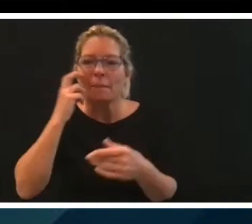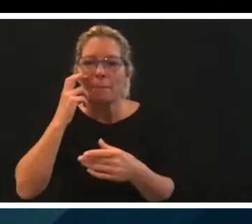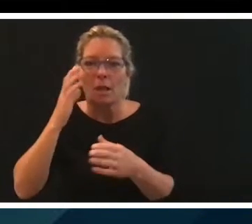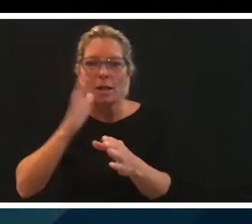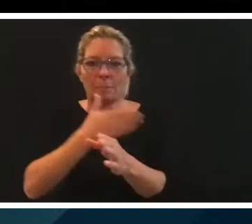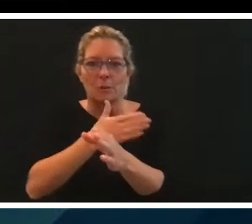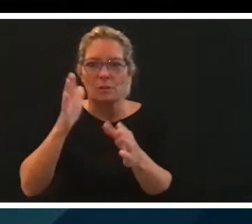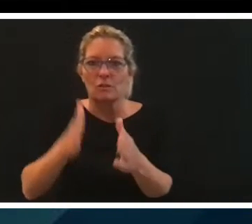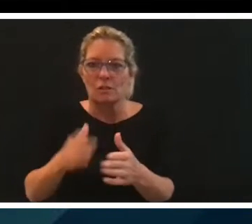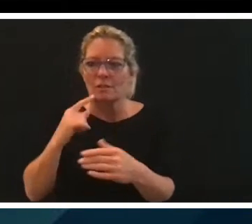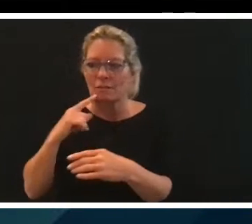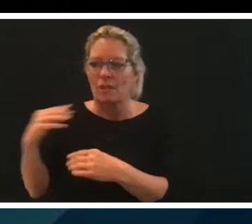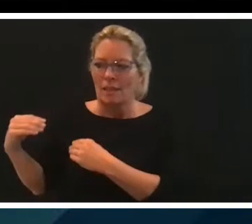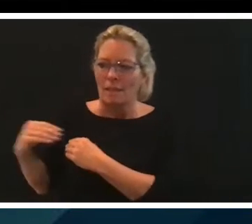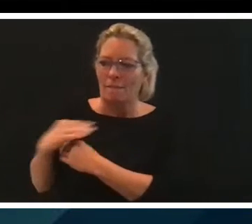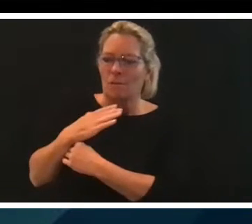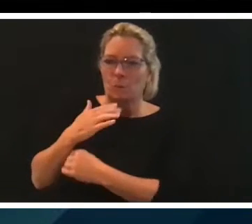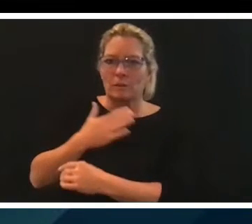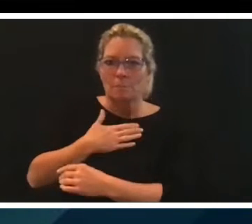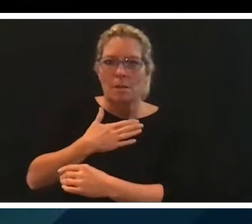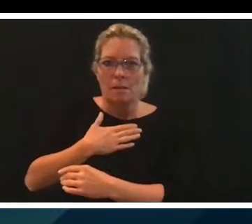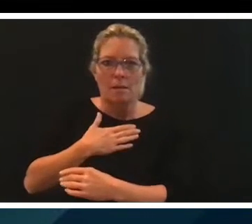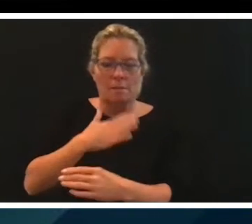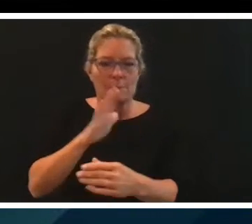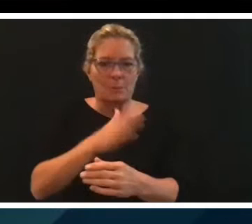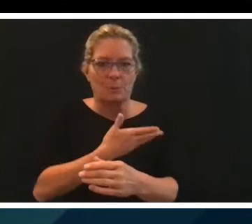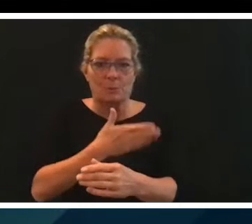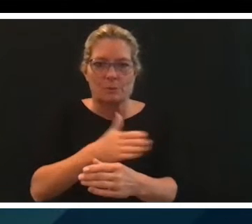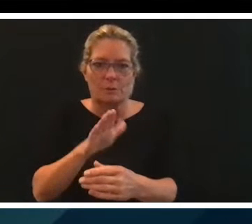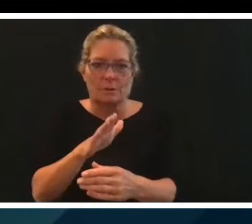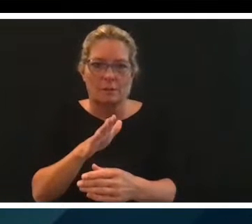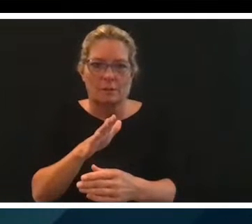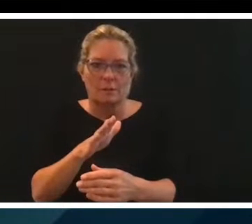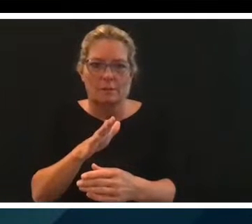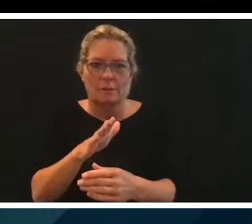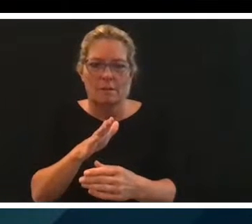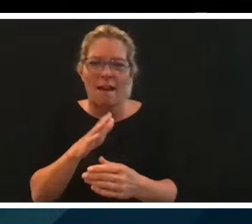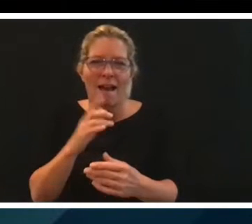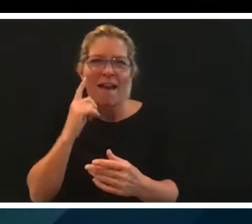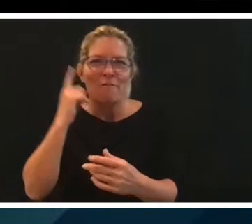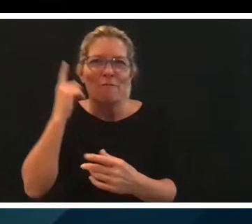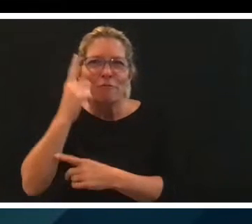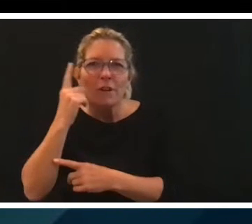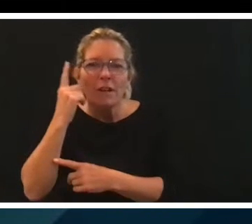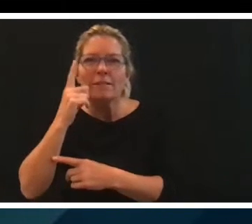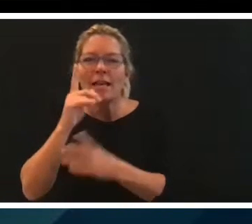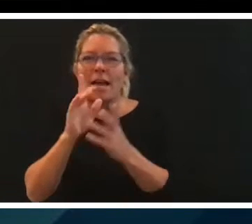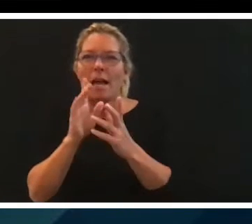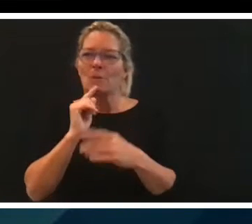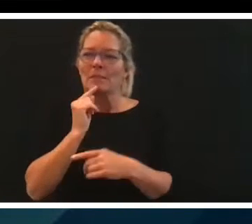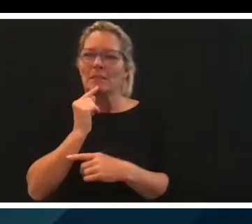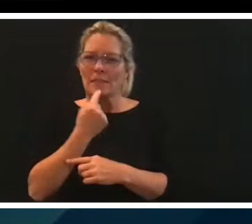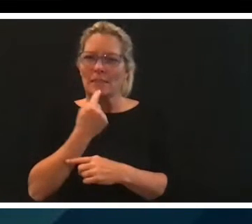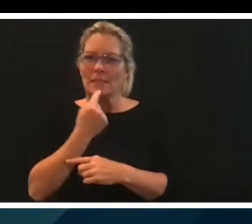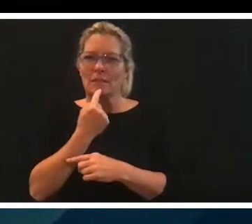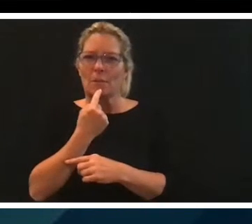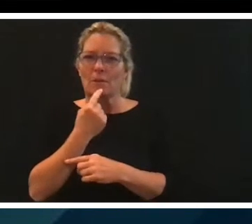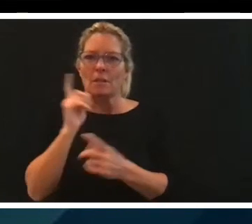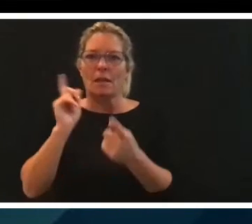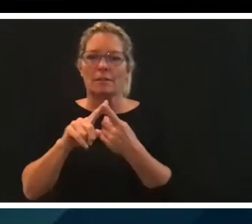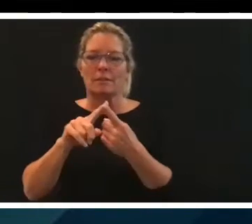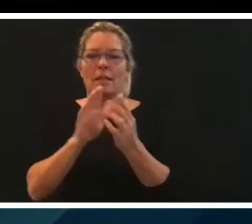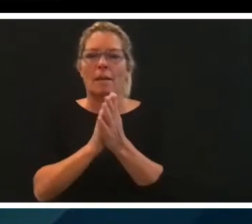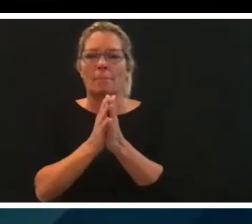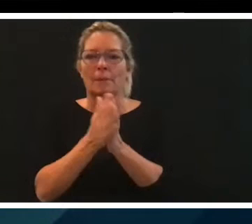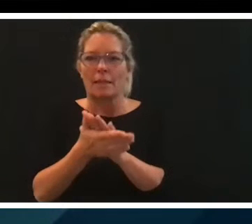didn't. It didn't dawn on me how serious that was until I started to work as a professional musician as a